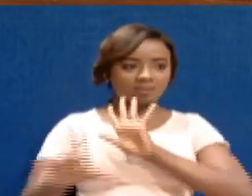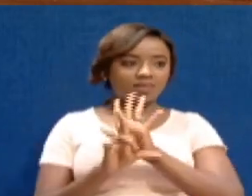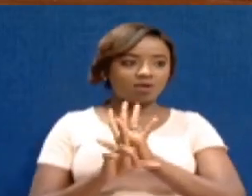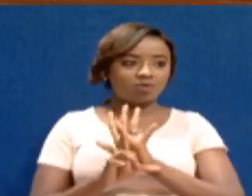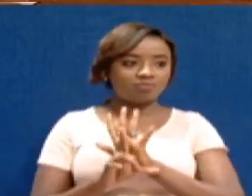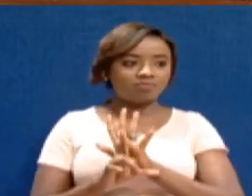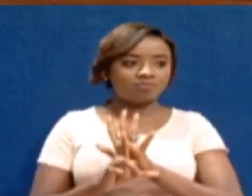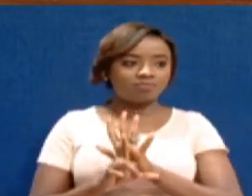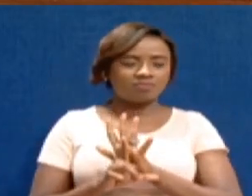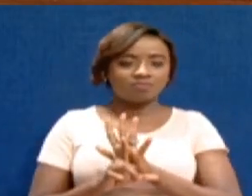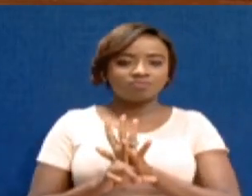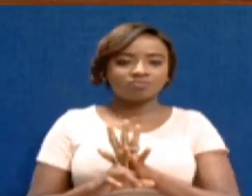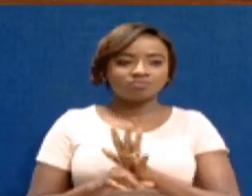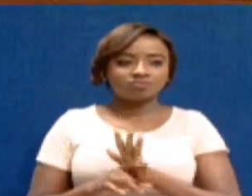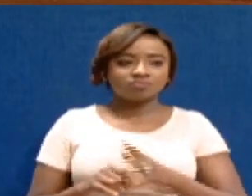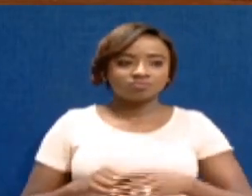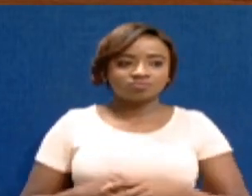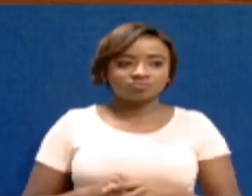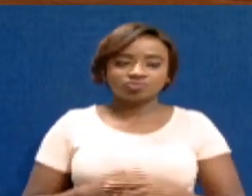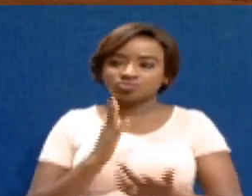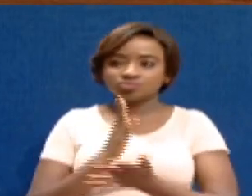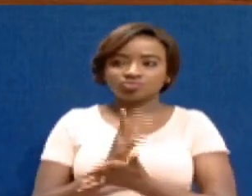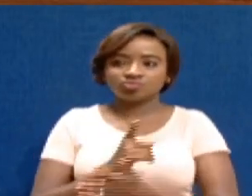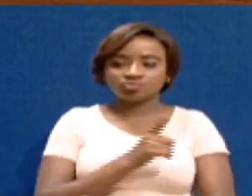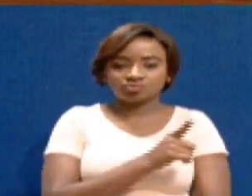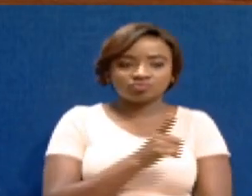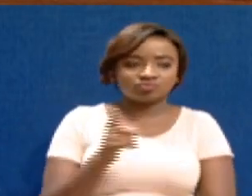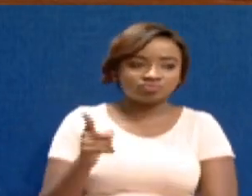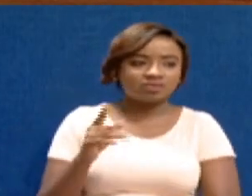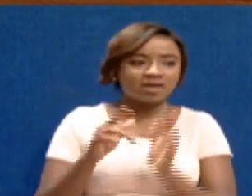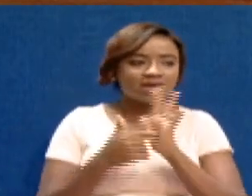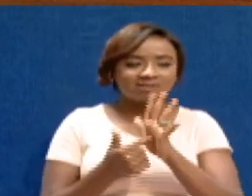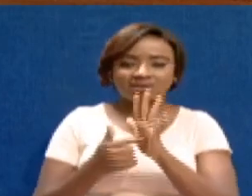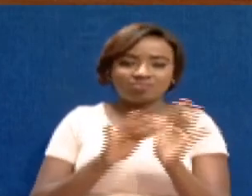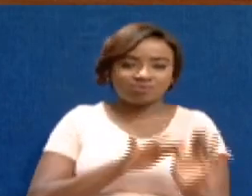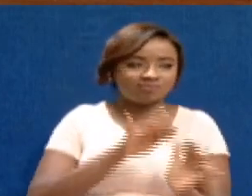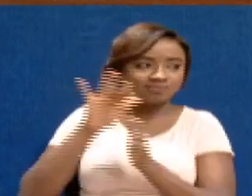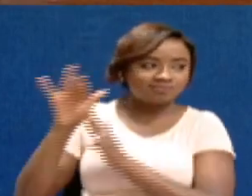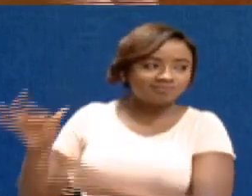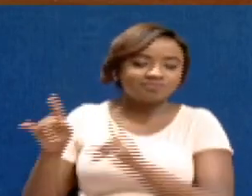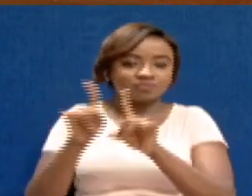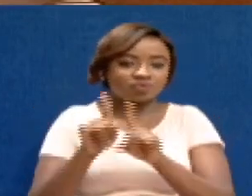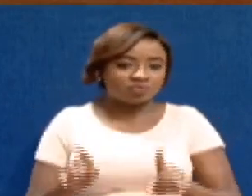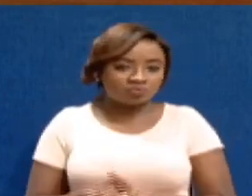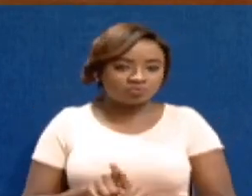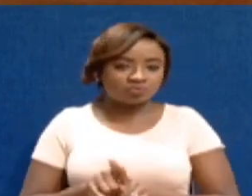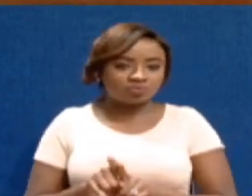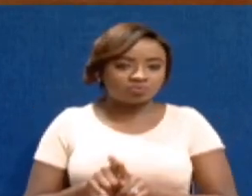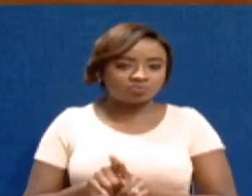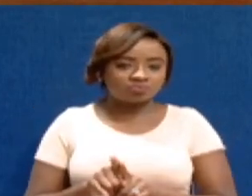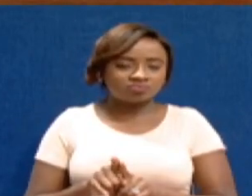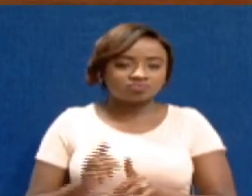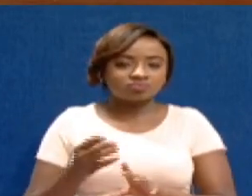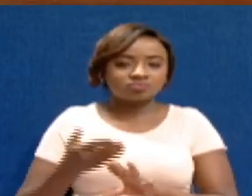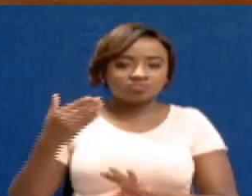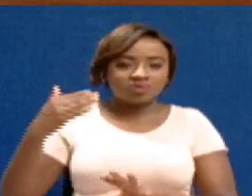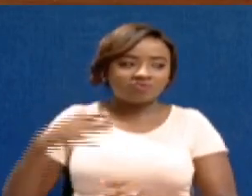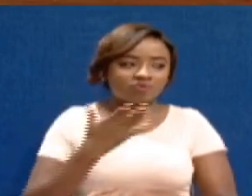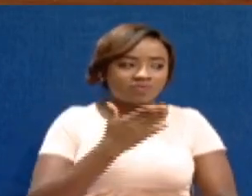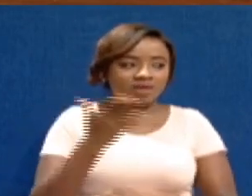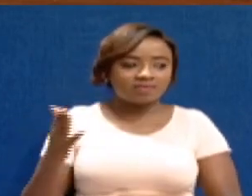But what Boss was saying was this expanded executive. Yes, that's why I want to ask the question, and she can answer me later. How is